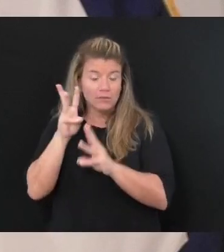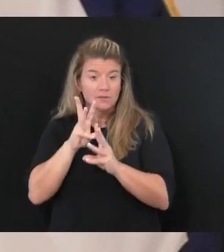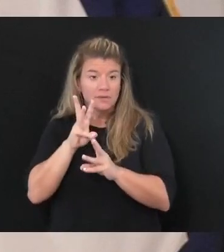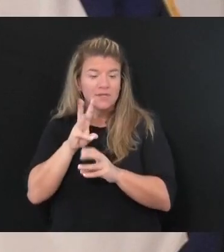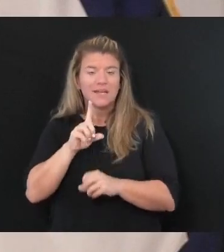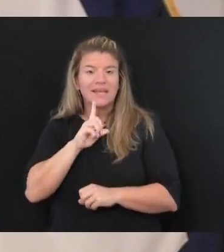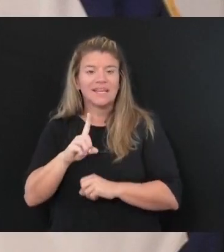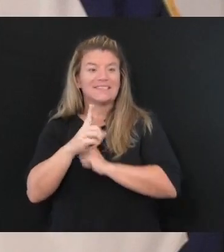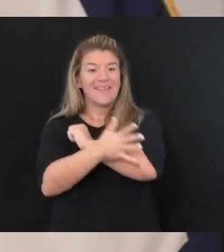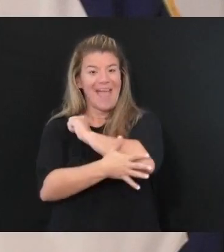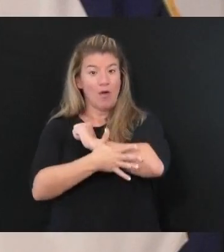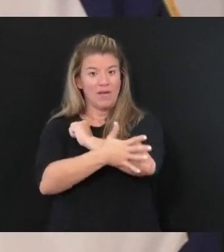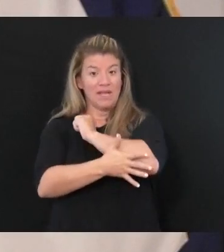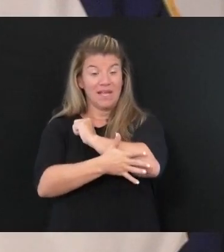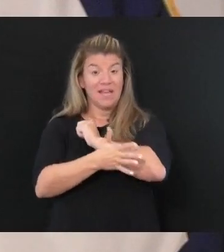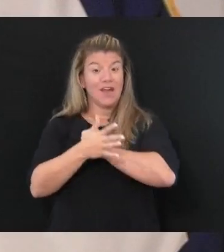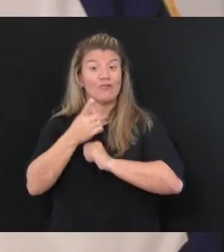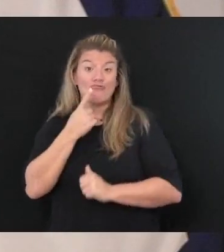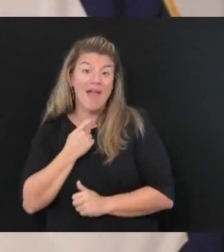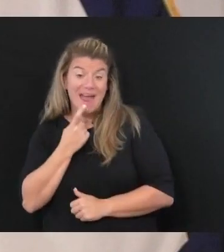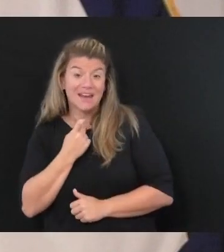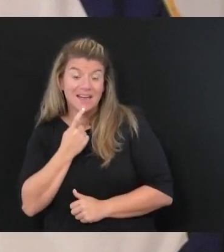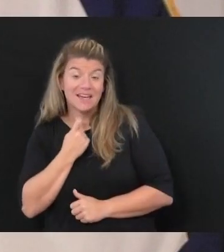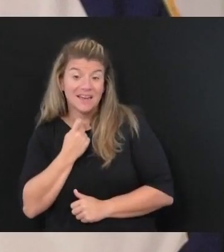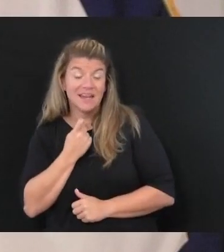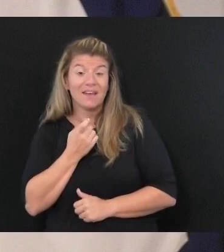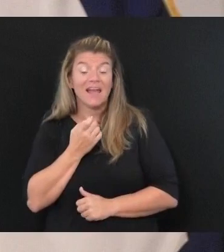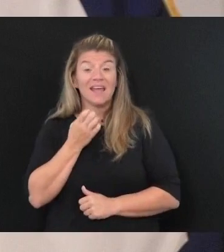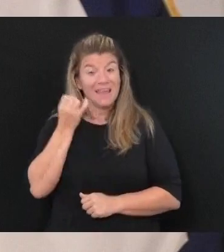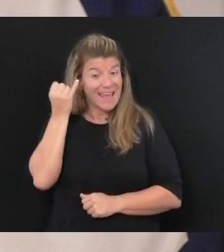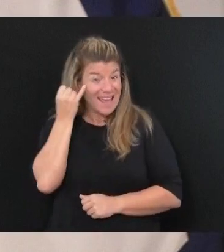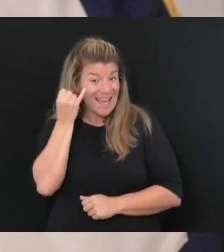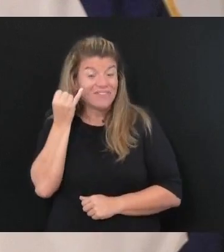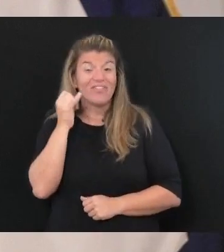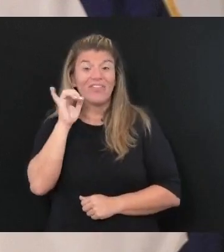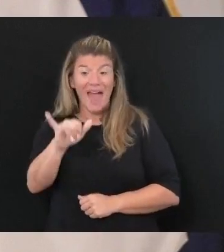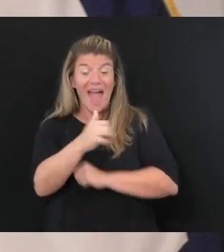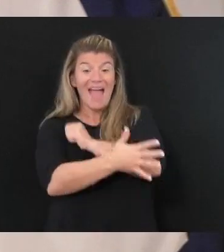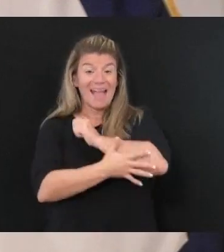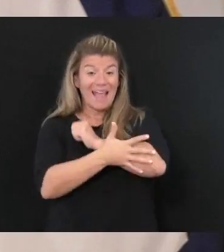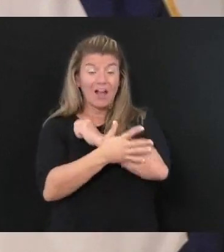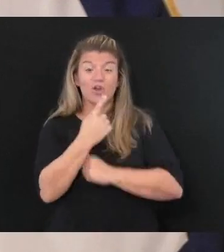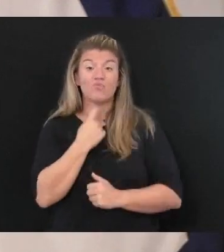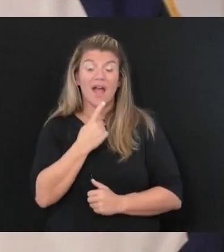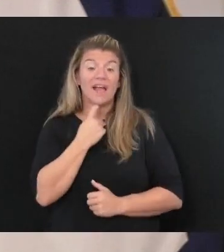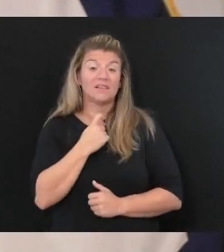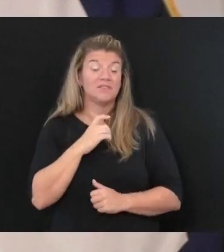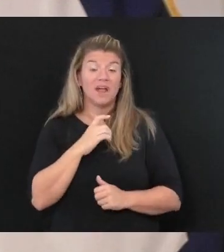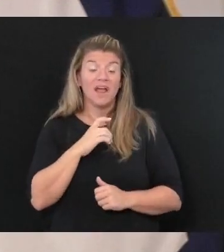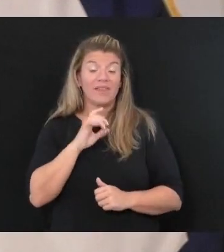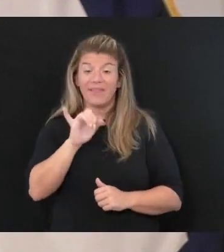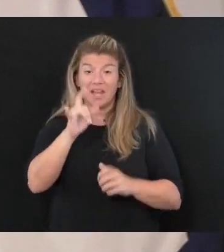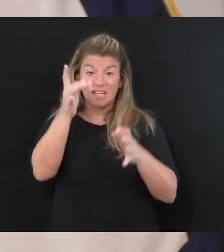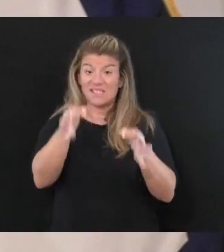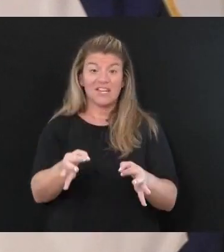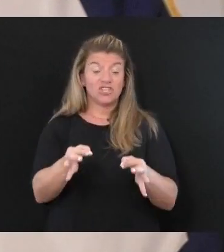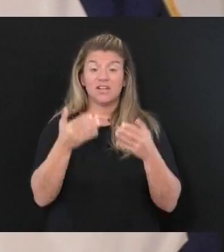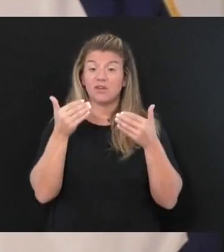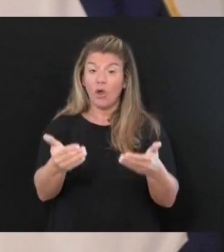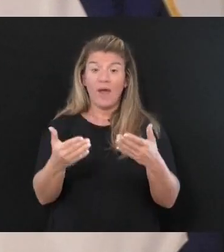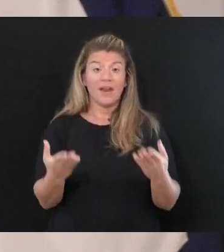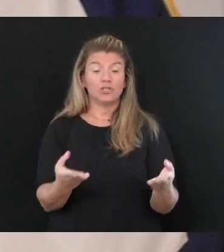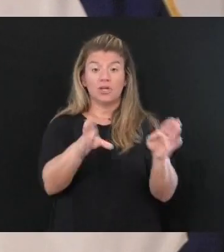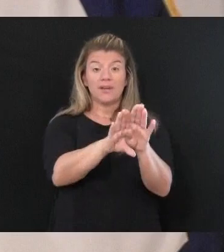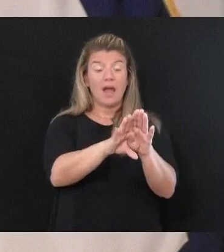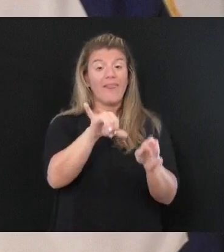the county going red. If the county goes red, we have no choice but to shut you down as